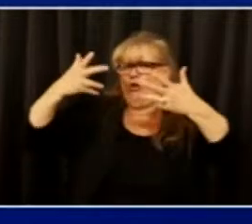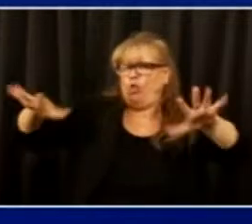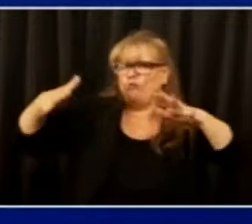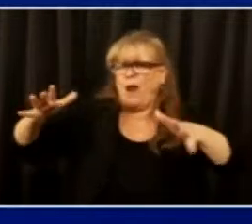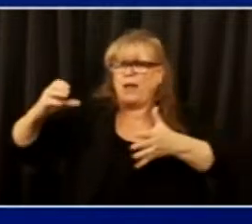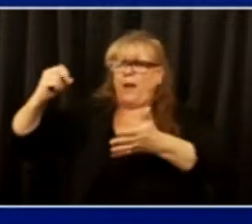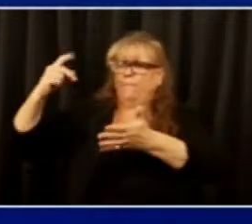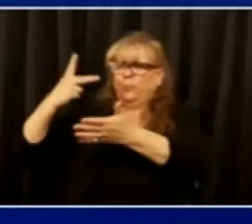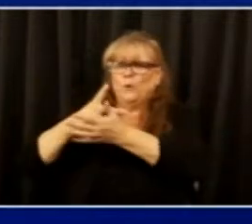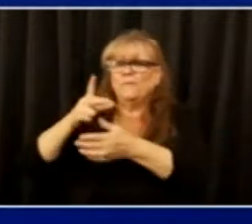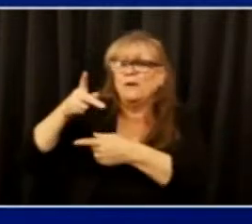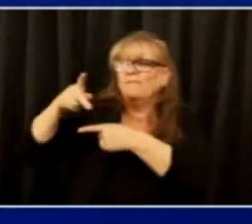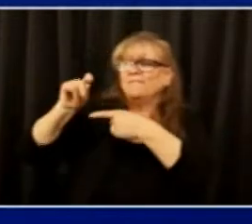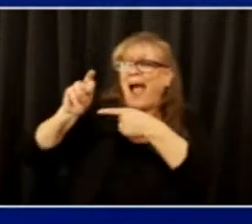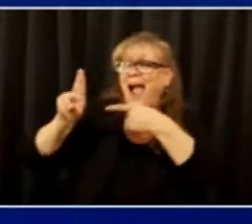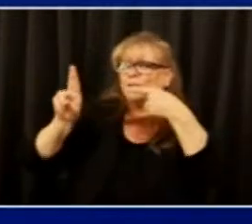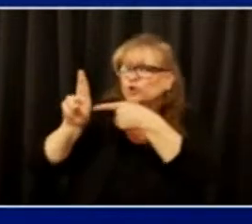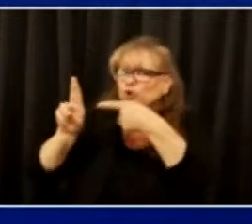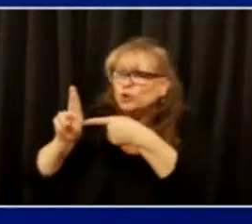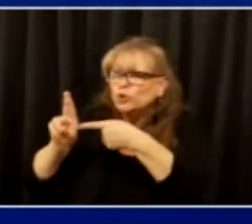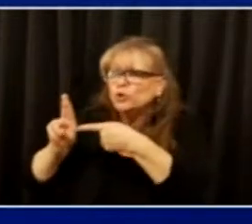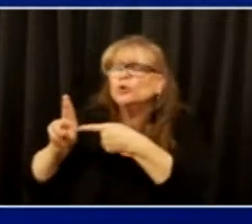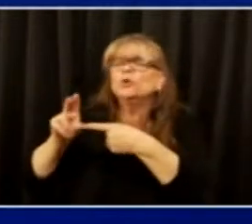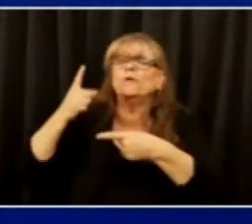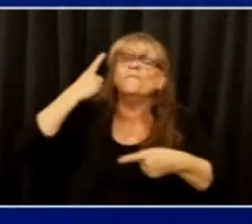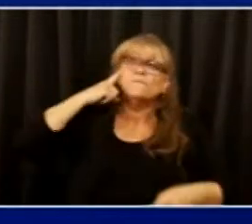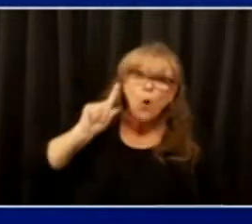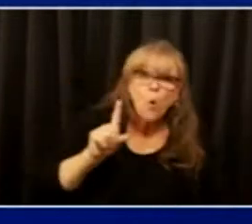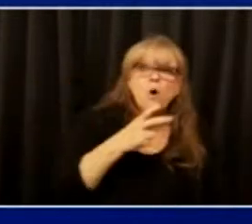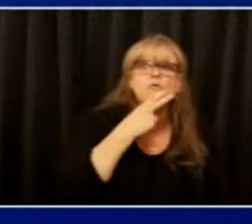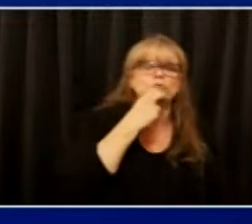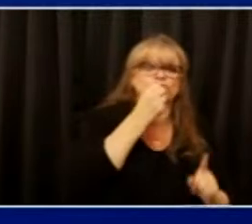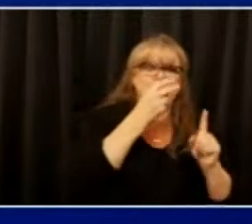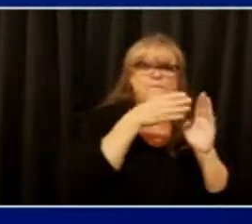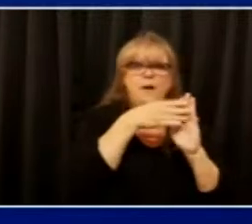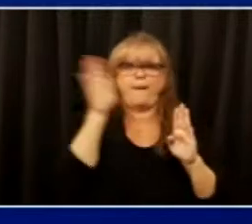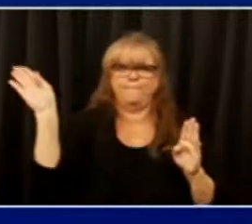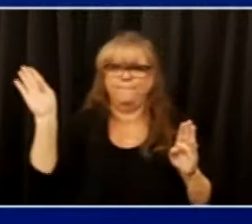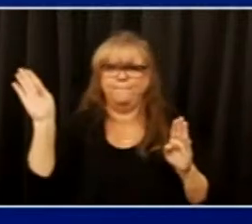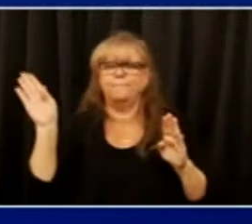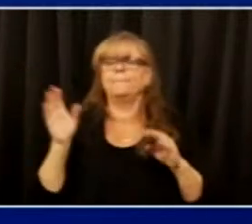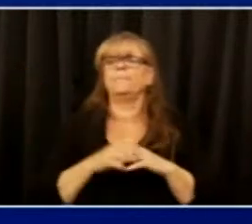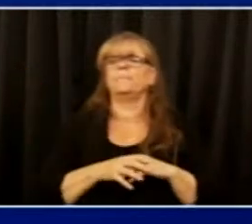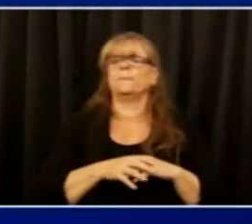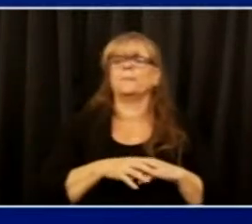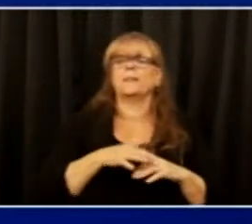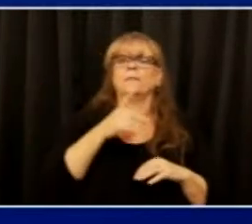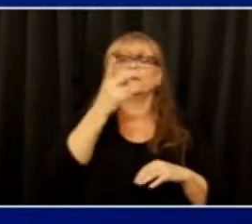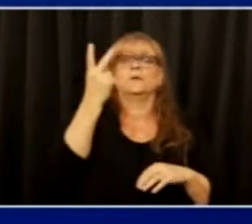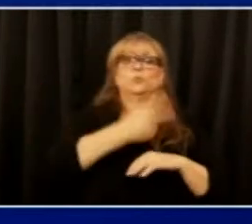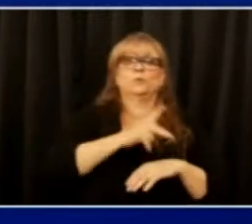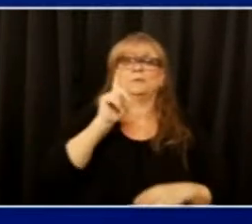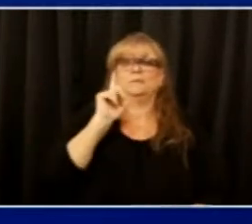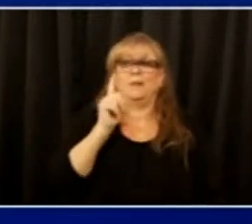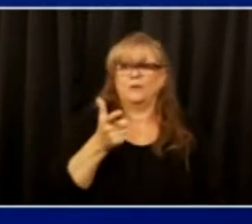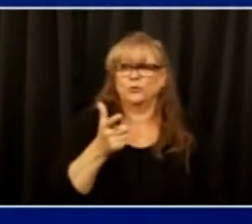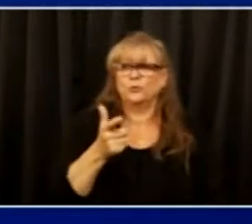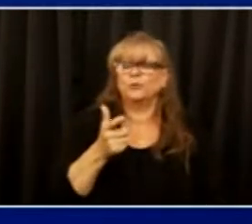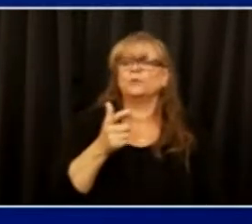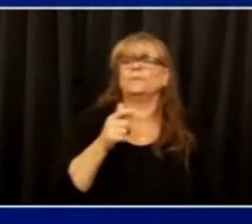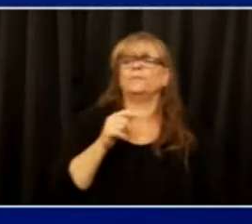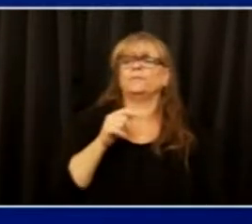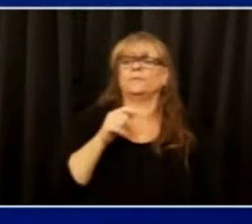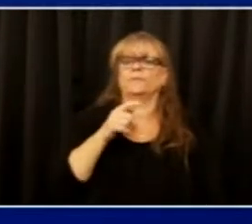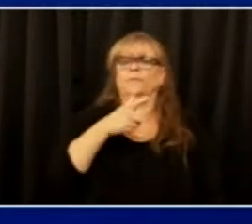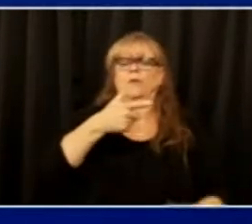age. And then 2 days later, the CDC's Advisory Committee on Immunization Practices, which is comprised of vaccine experts from